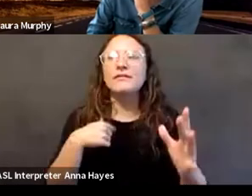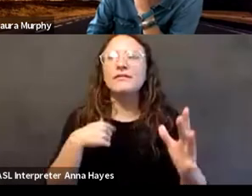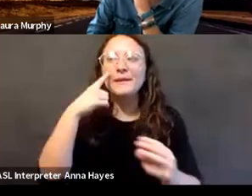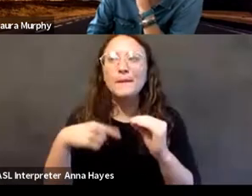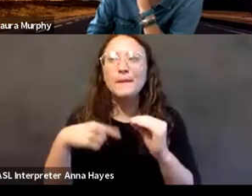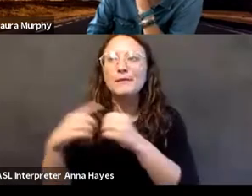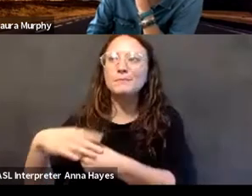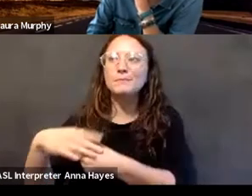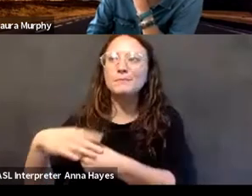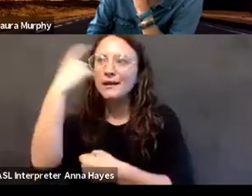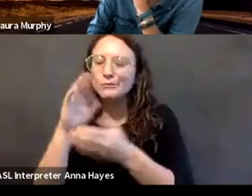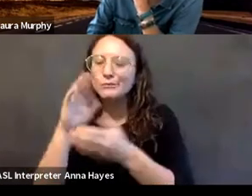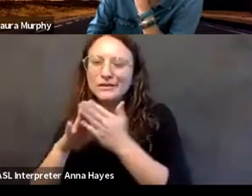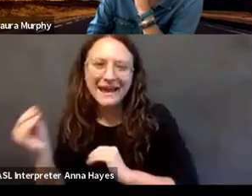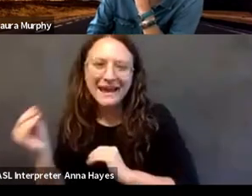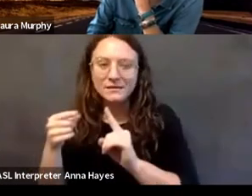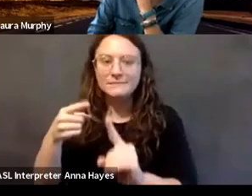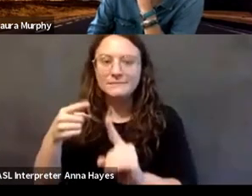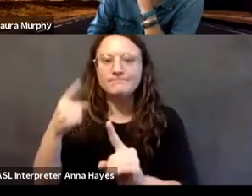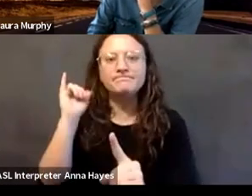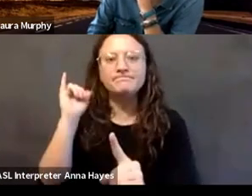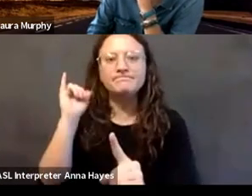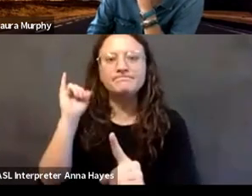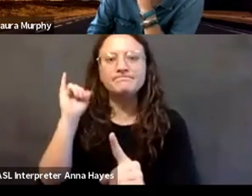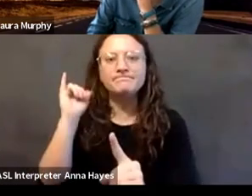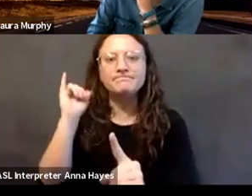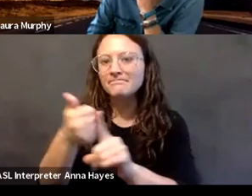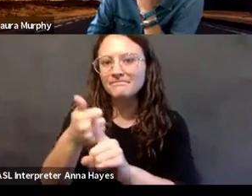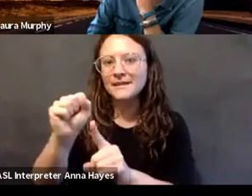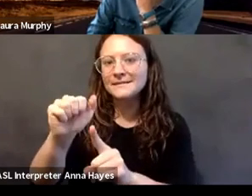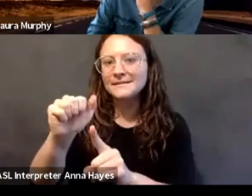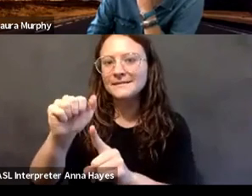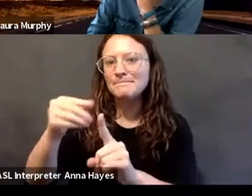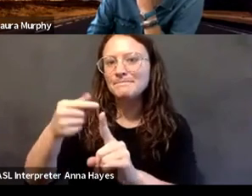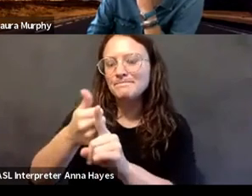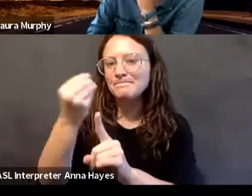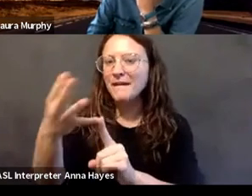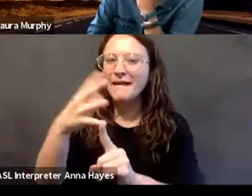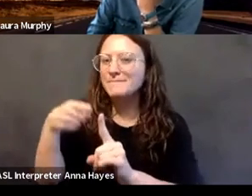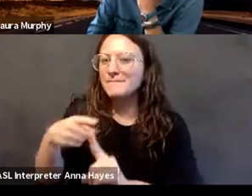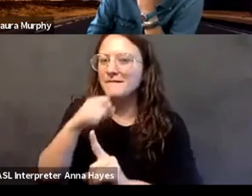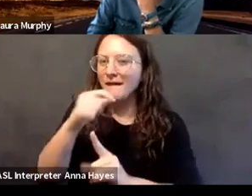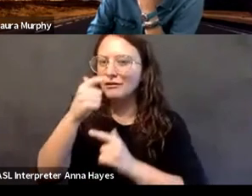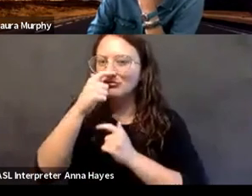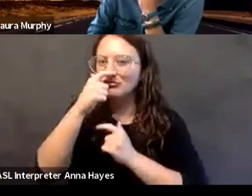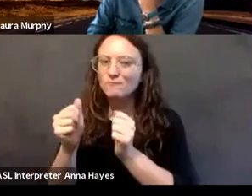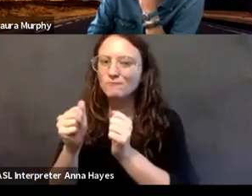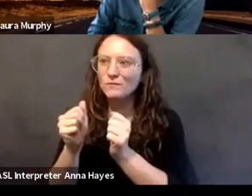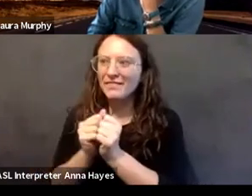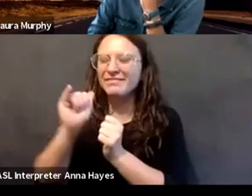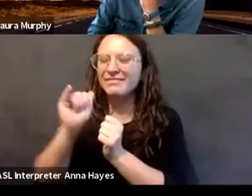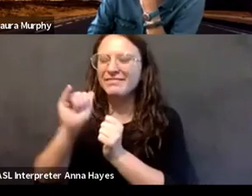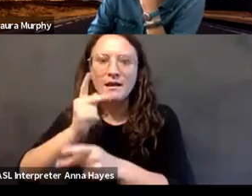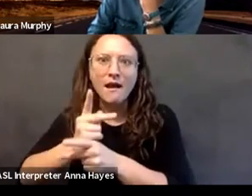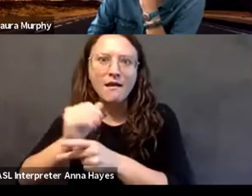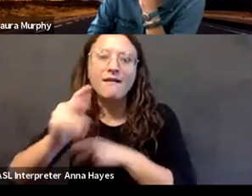definitely spaces where decolonization is really important, but I can't think past it because I work at a predominantly white institution, and that's